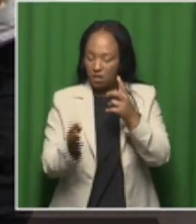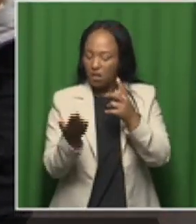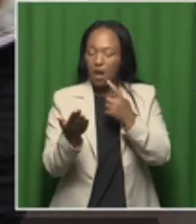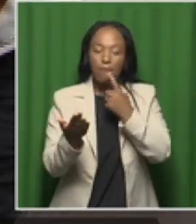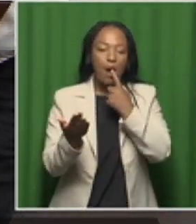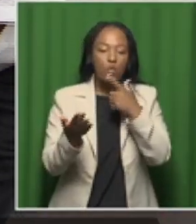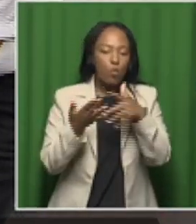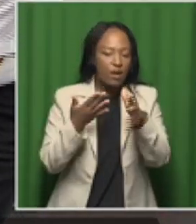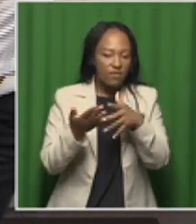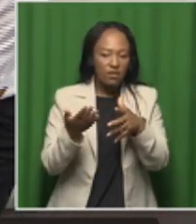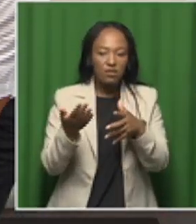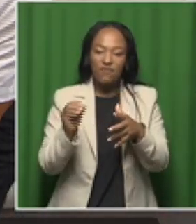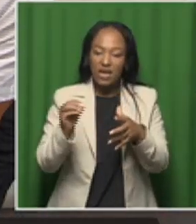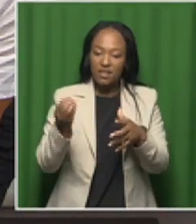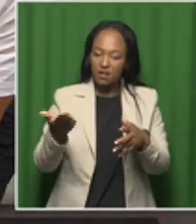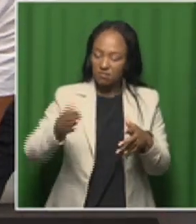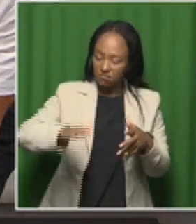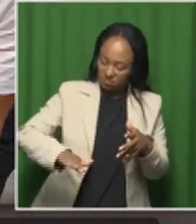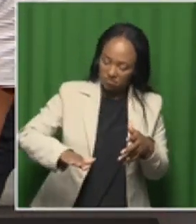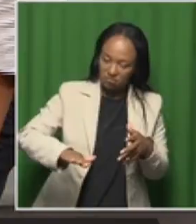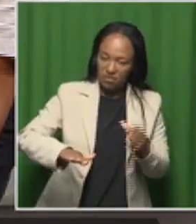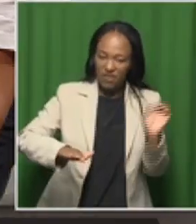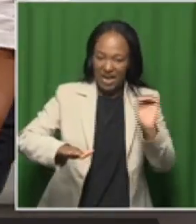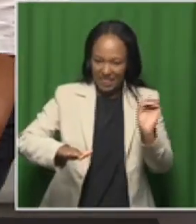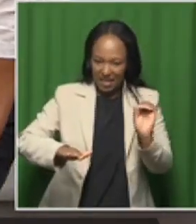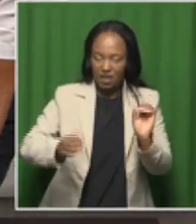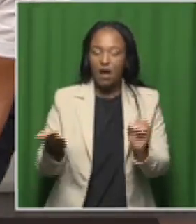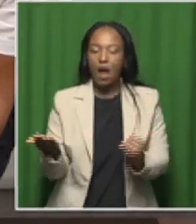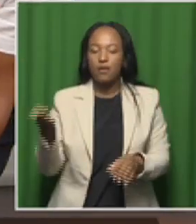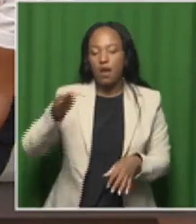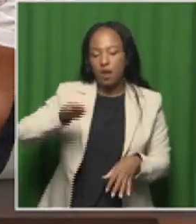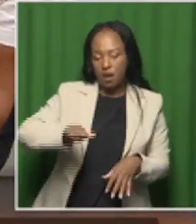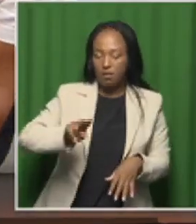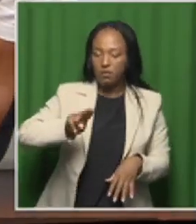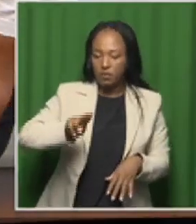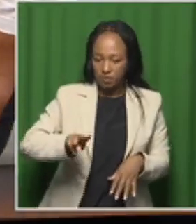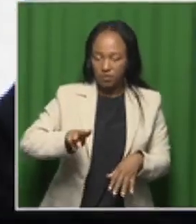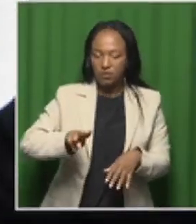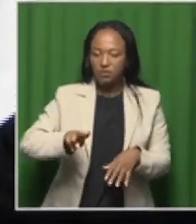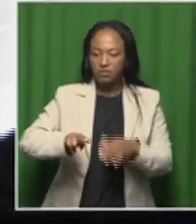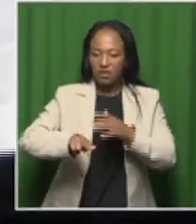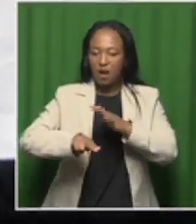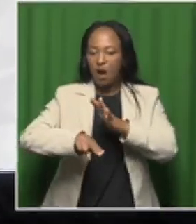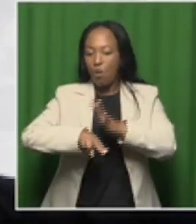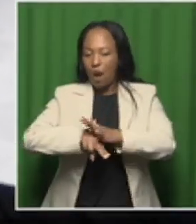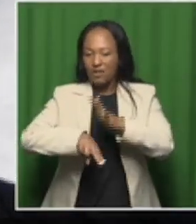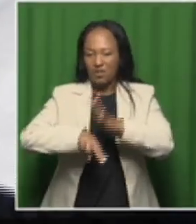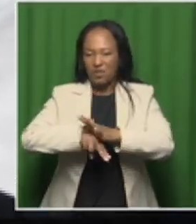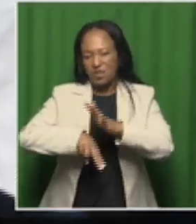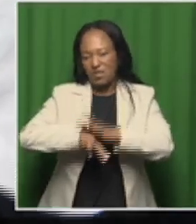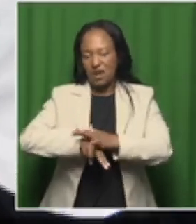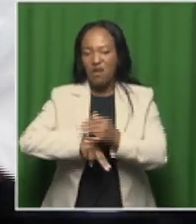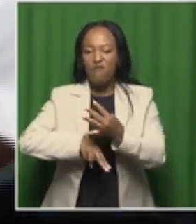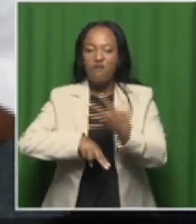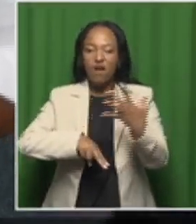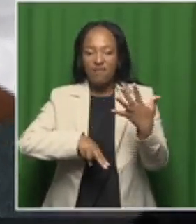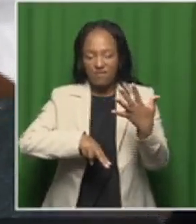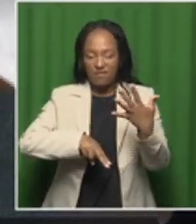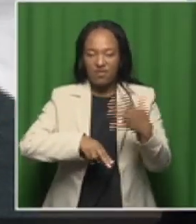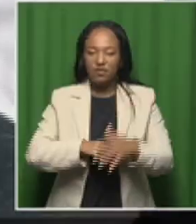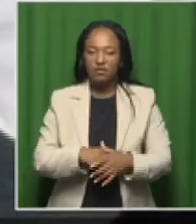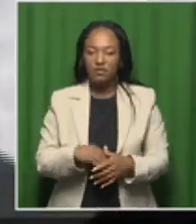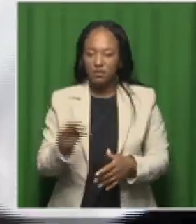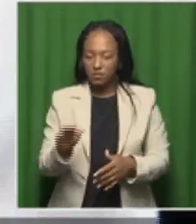visible. Okay. If nothing, we continue doing it. You carry on doing it 5 times. 1, 2, 3, 4, 5.